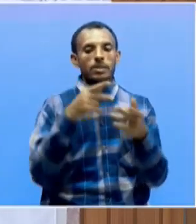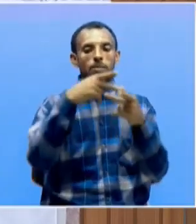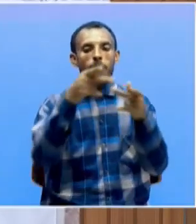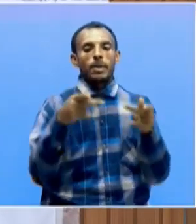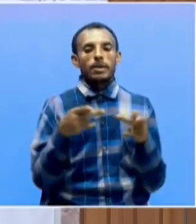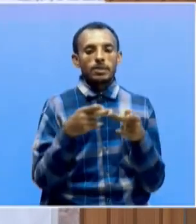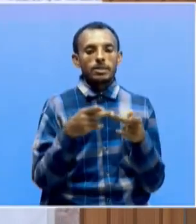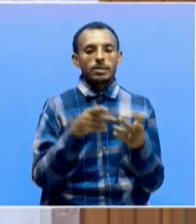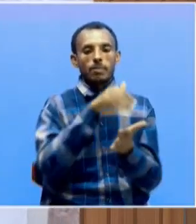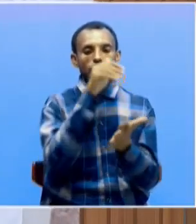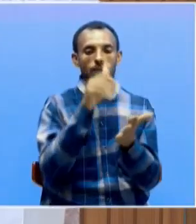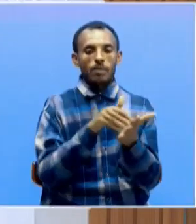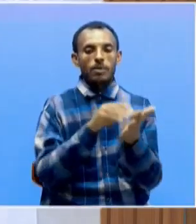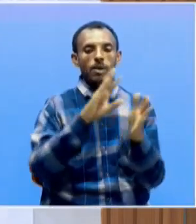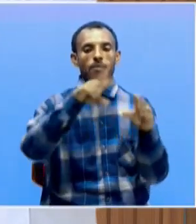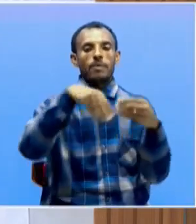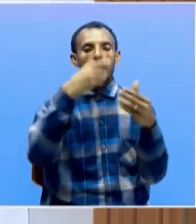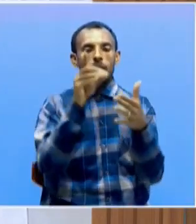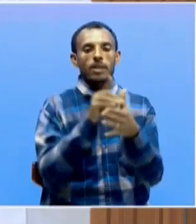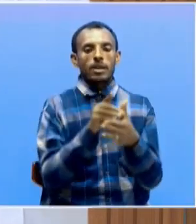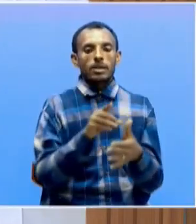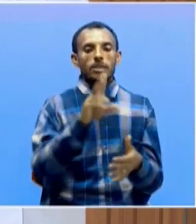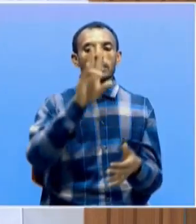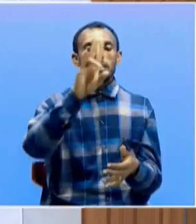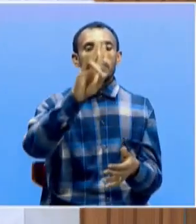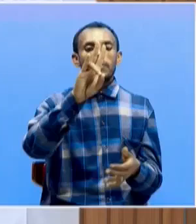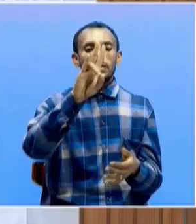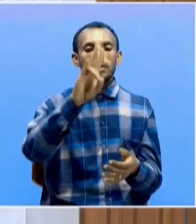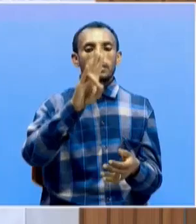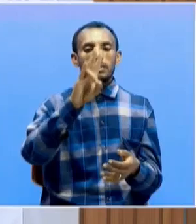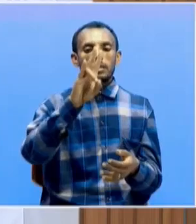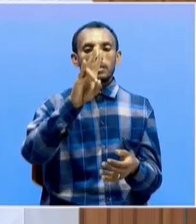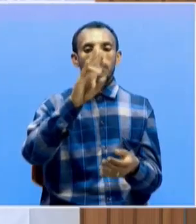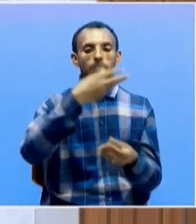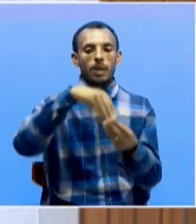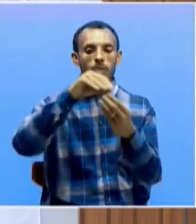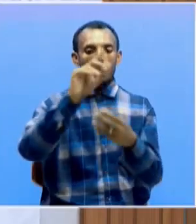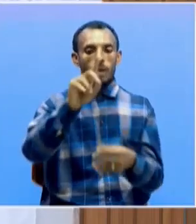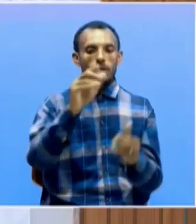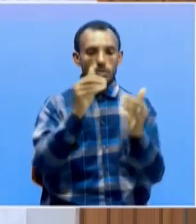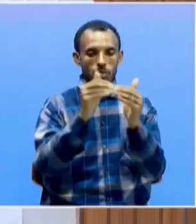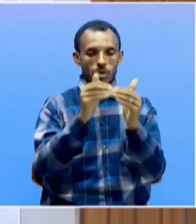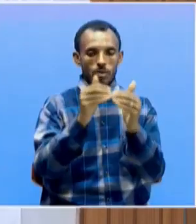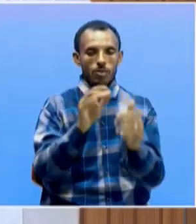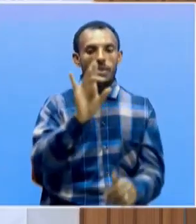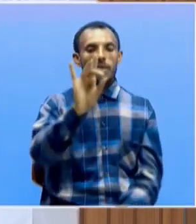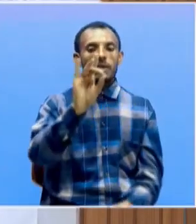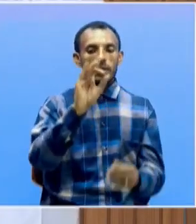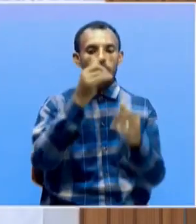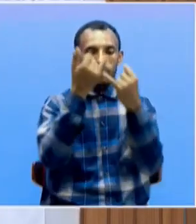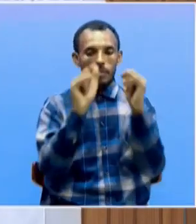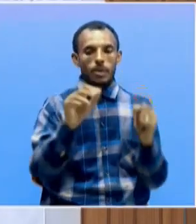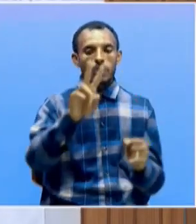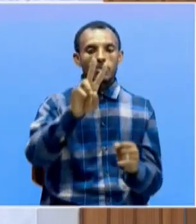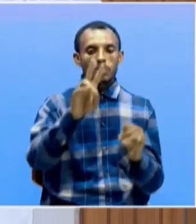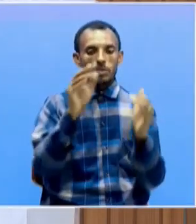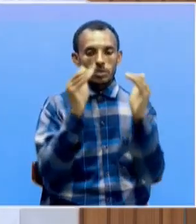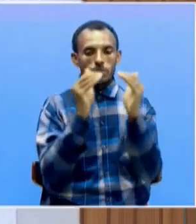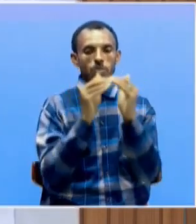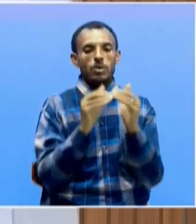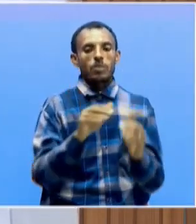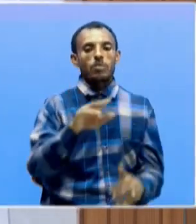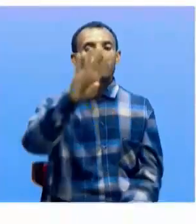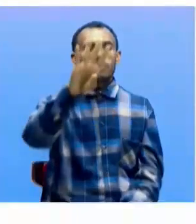of the given data set. So let's add this. 7 plus 1 is 8. 8 divided by 2